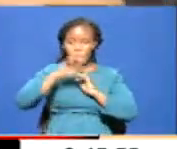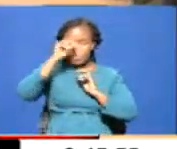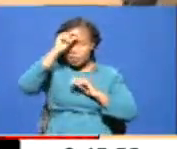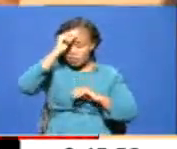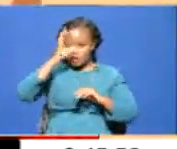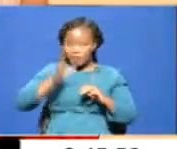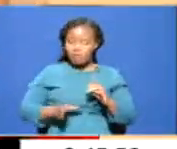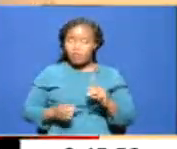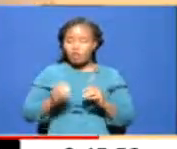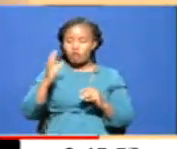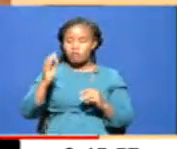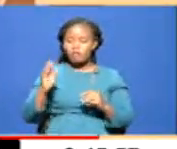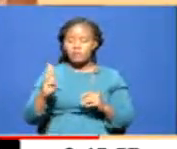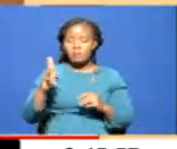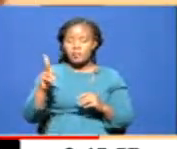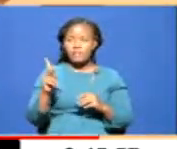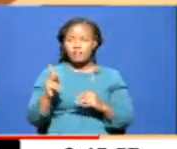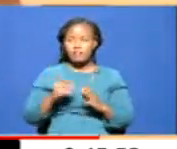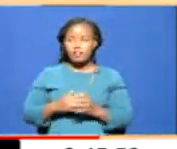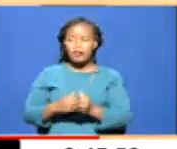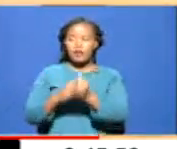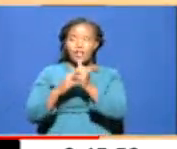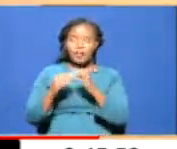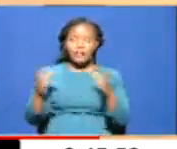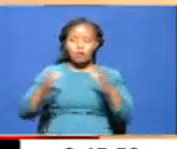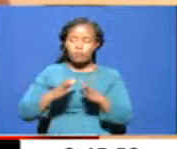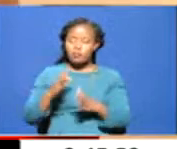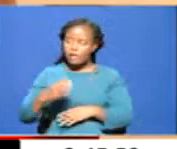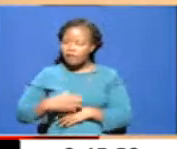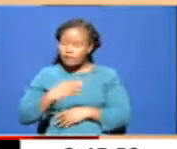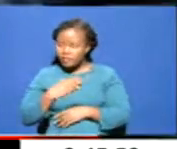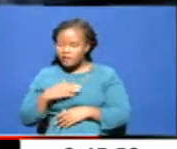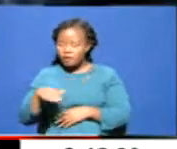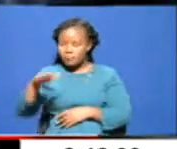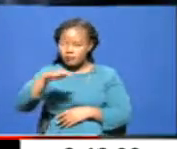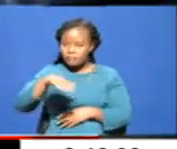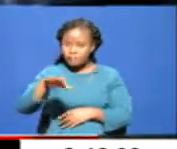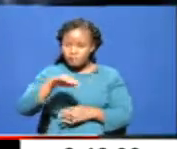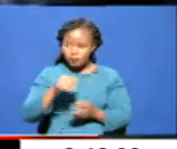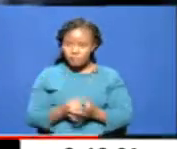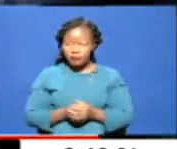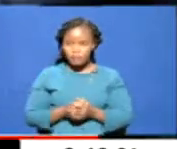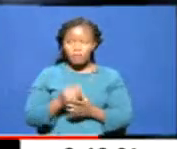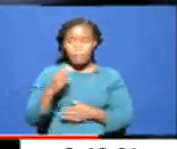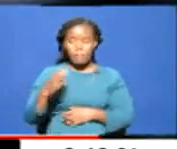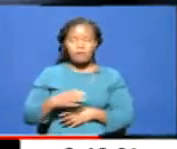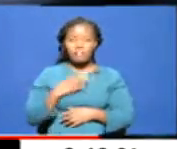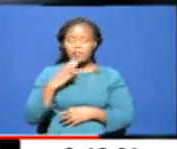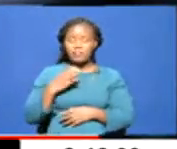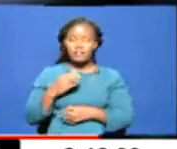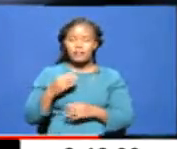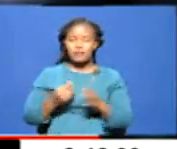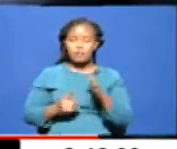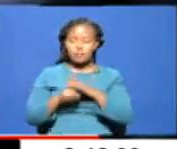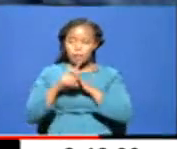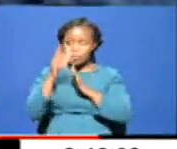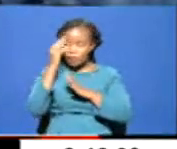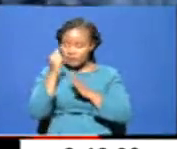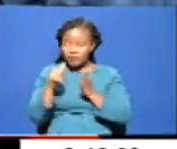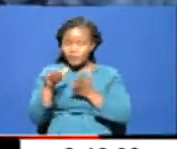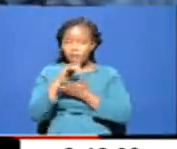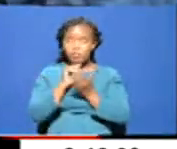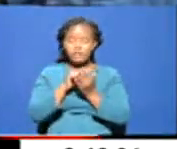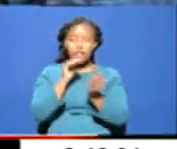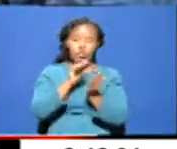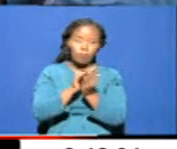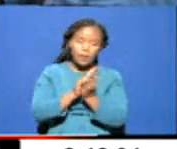a delegation from the Central Bank on a tour of the facility. The visit was informed by the Central Bank's desire to strengthen